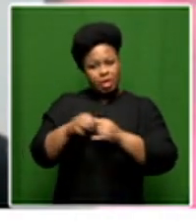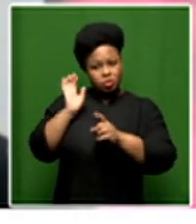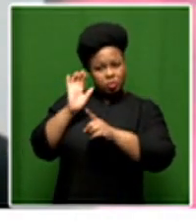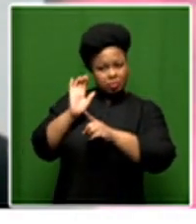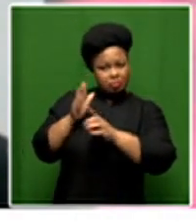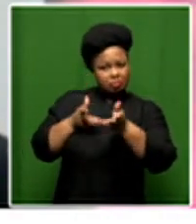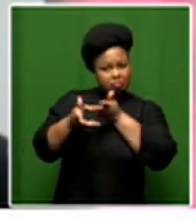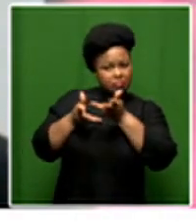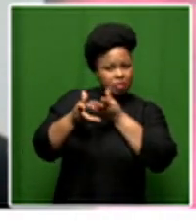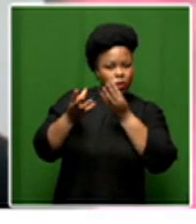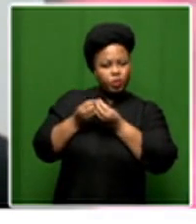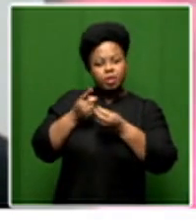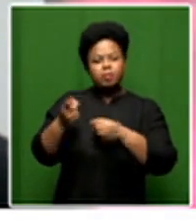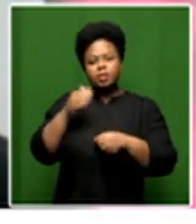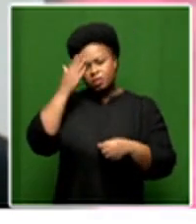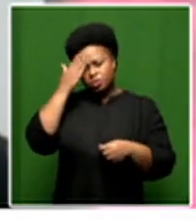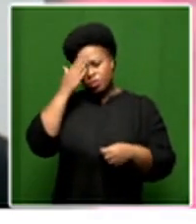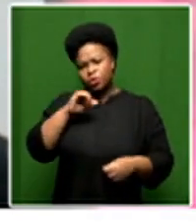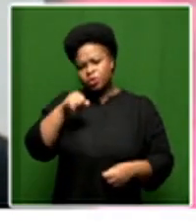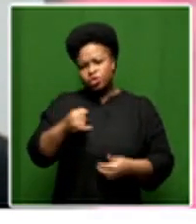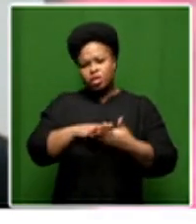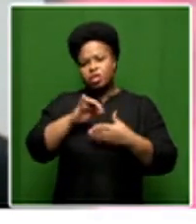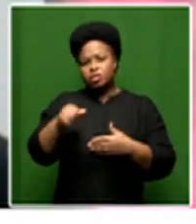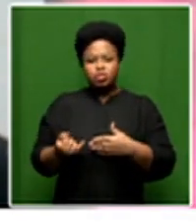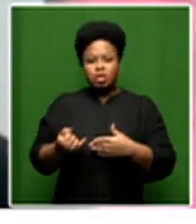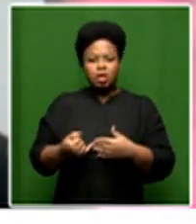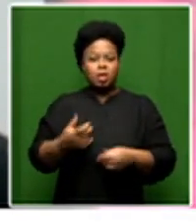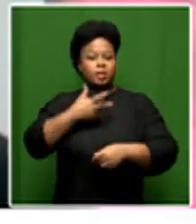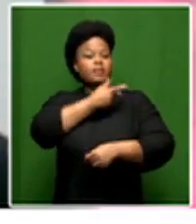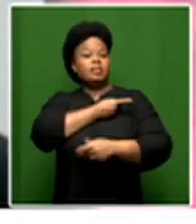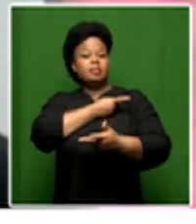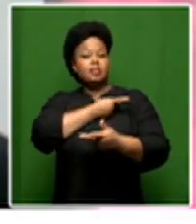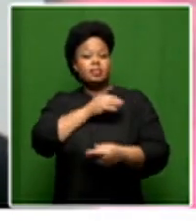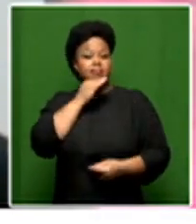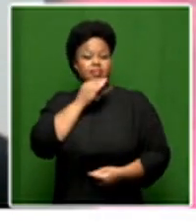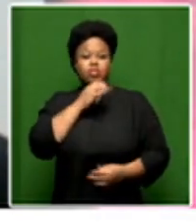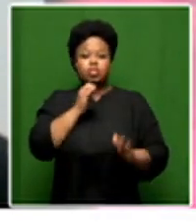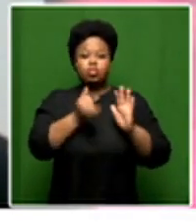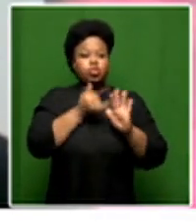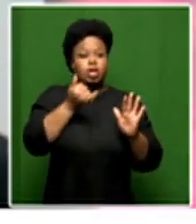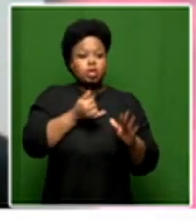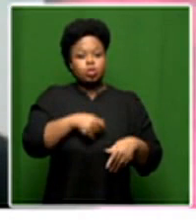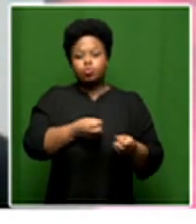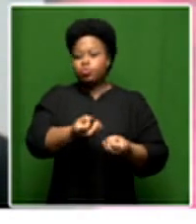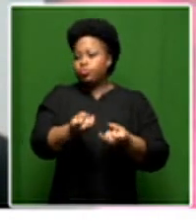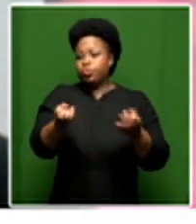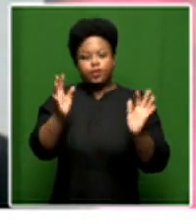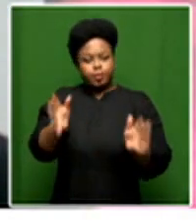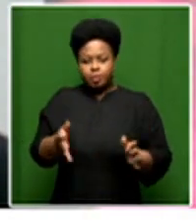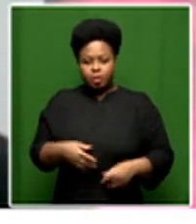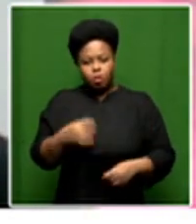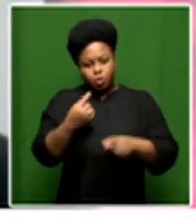And of course, Johnson & Johnson vaccine also is not going to be a vaccine that is taken and rolled out. It ought to